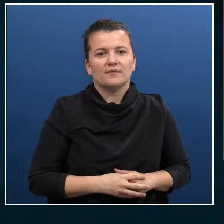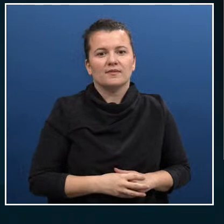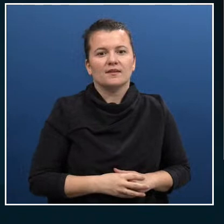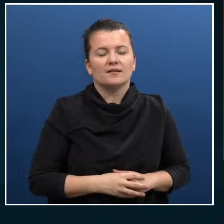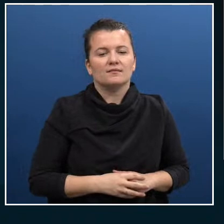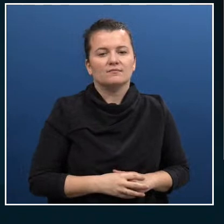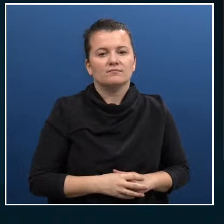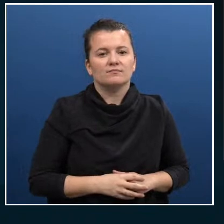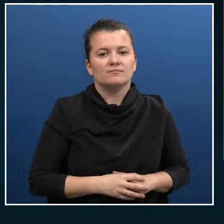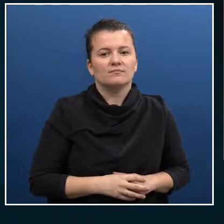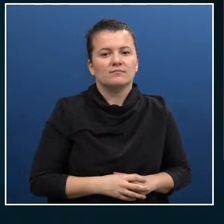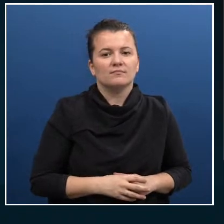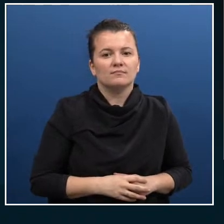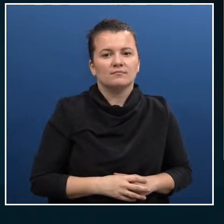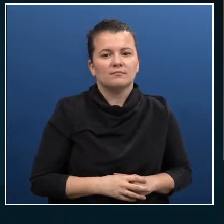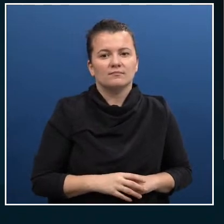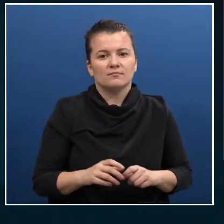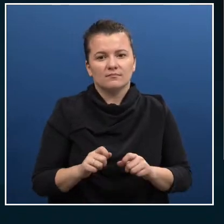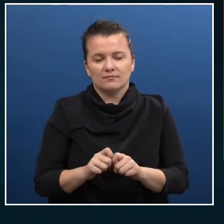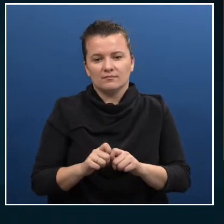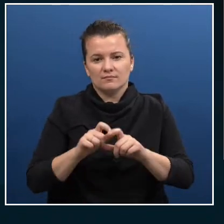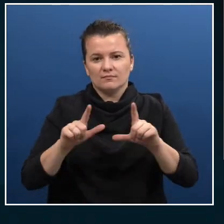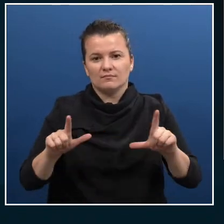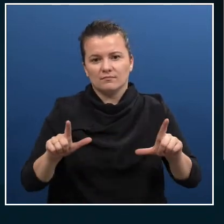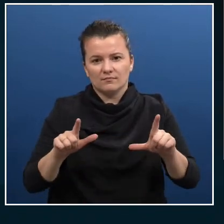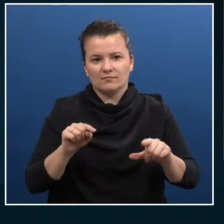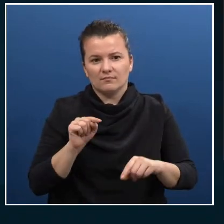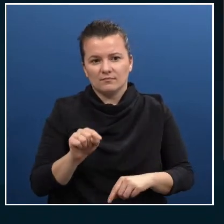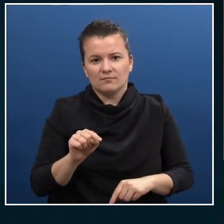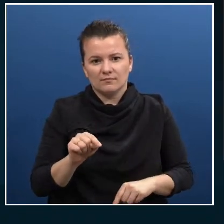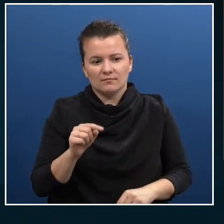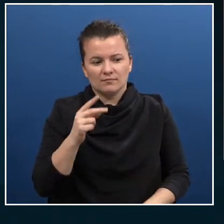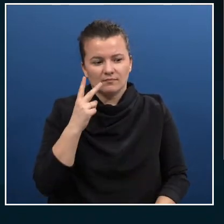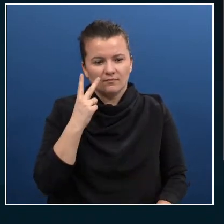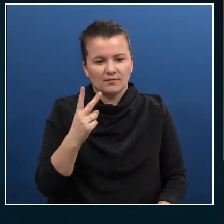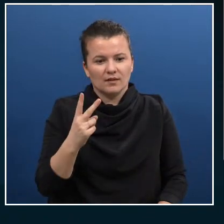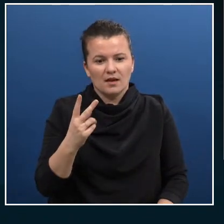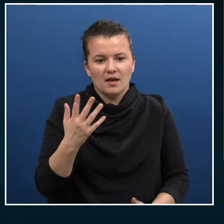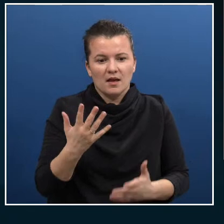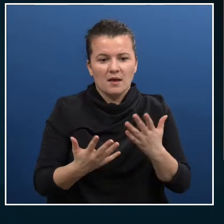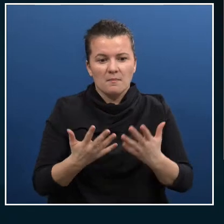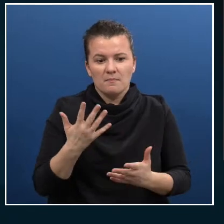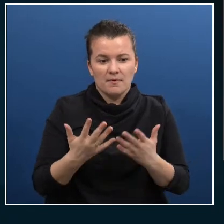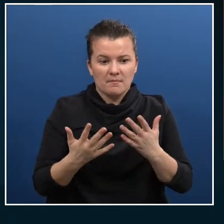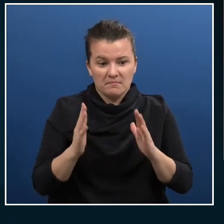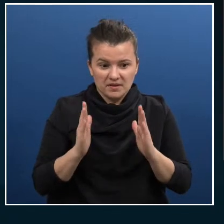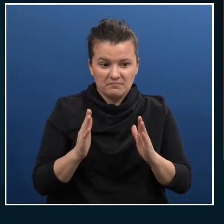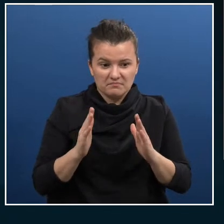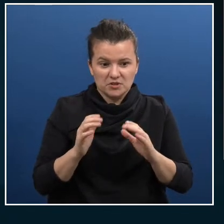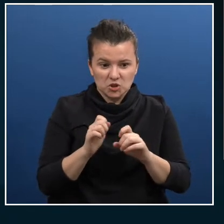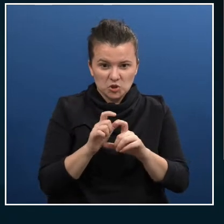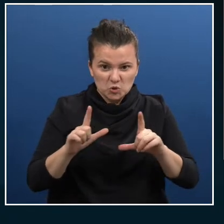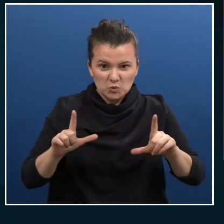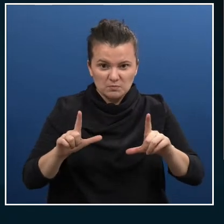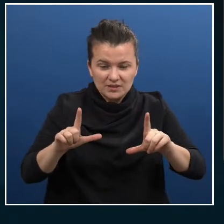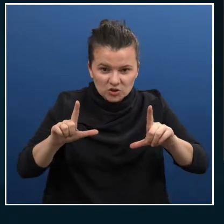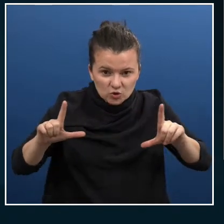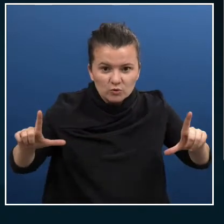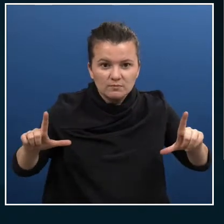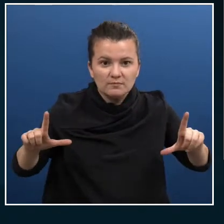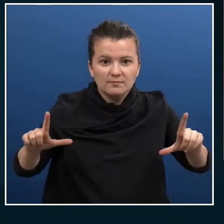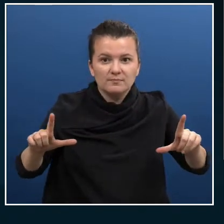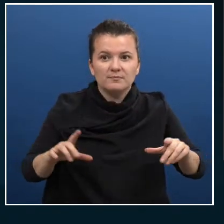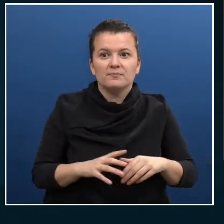When I go in repos, I don't know, maybe I have to zoom this also a little bit. Oh.